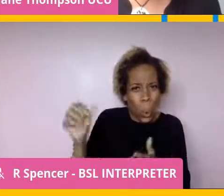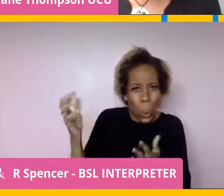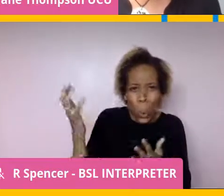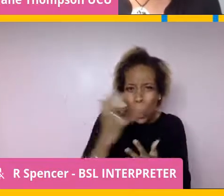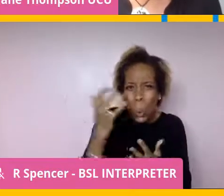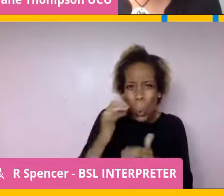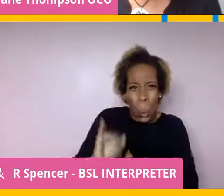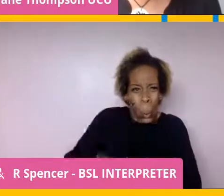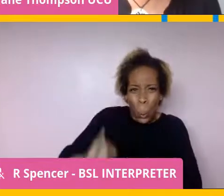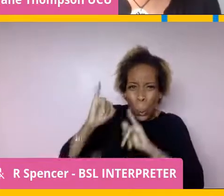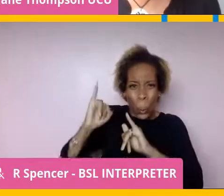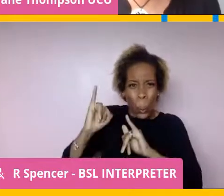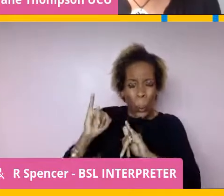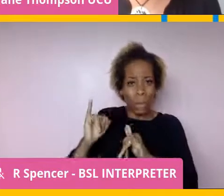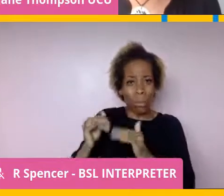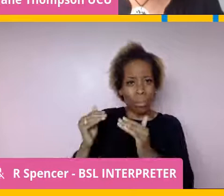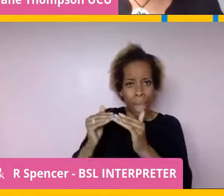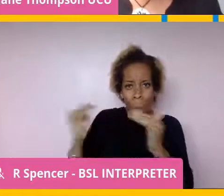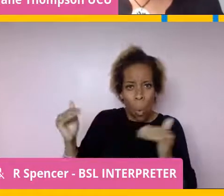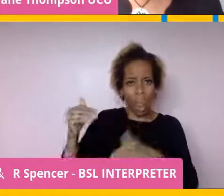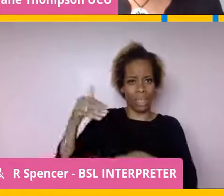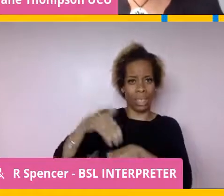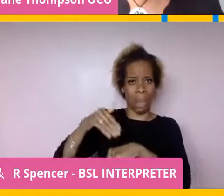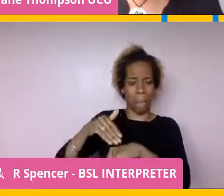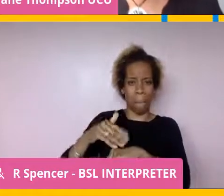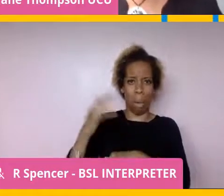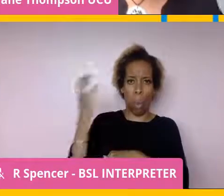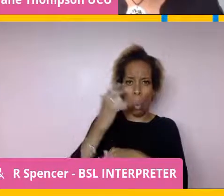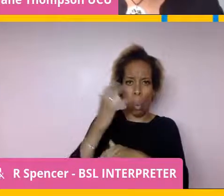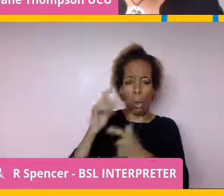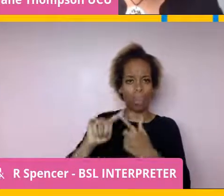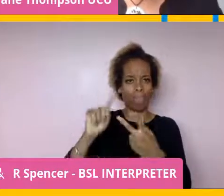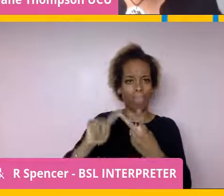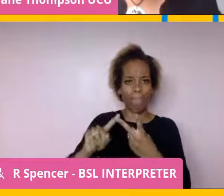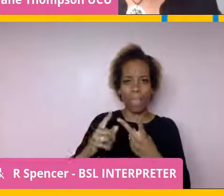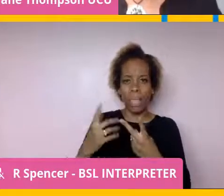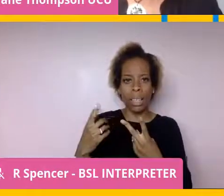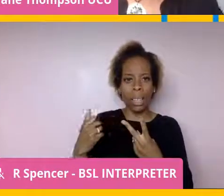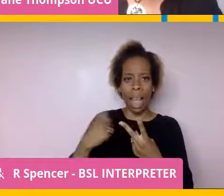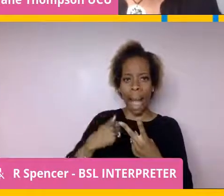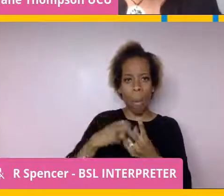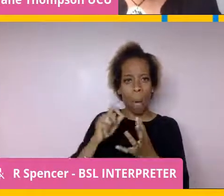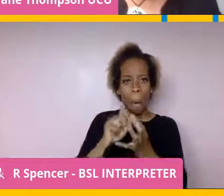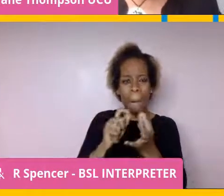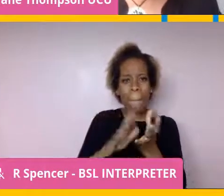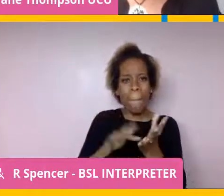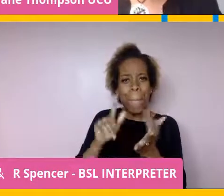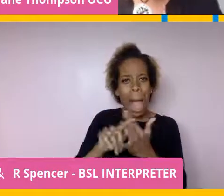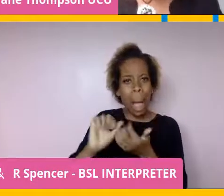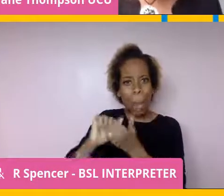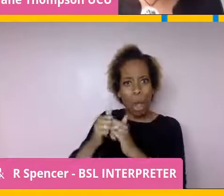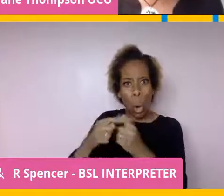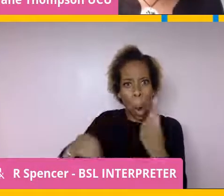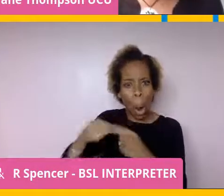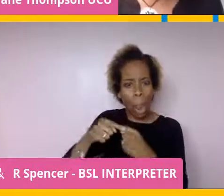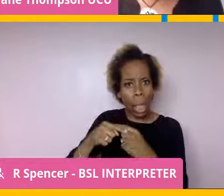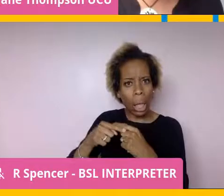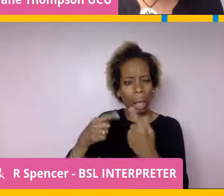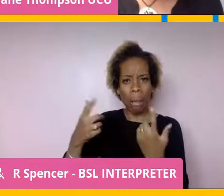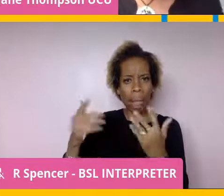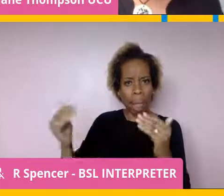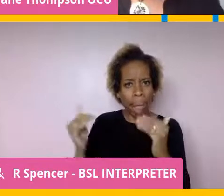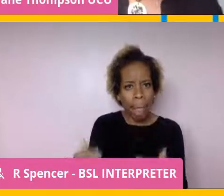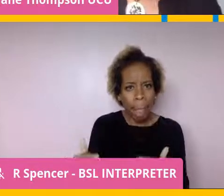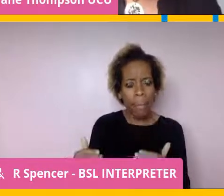to do in terms of the equality impact, the impact on our BAME colleagues, the impact on women, the impact on our